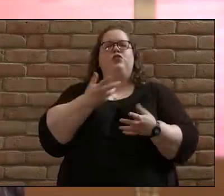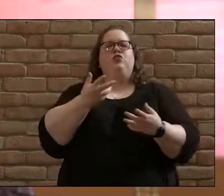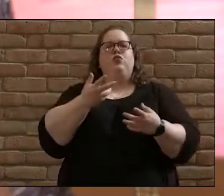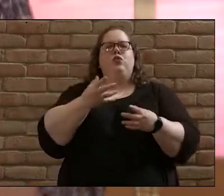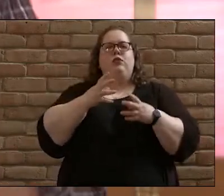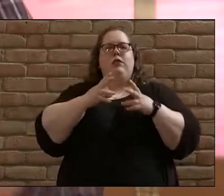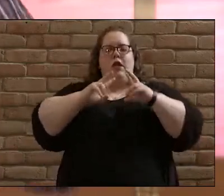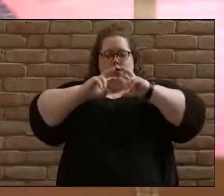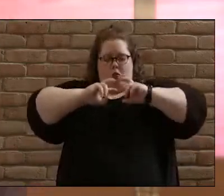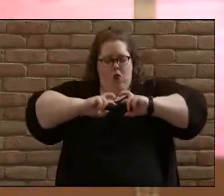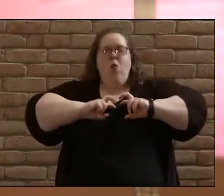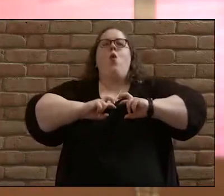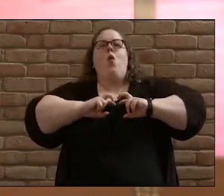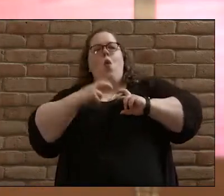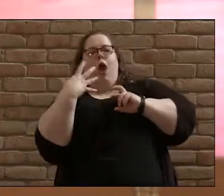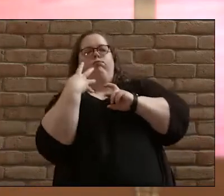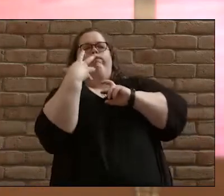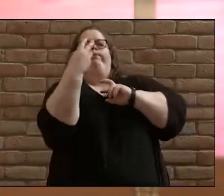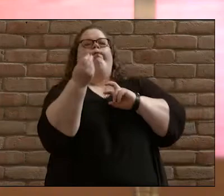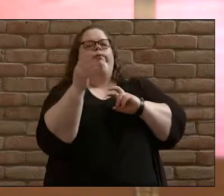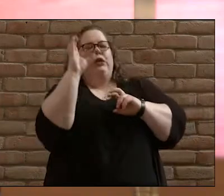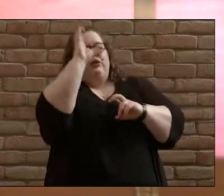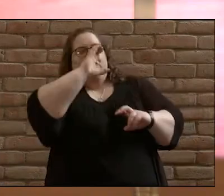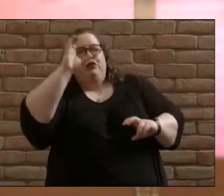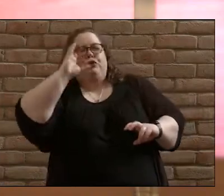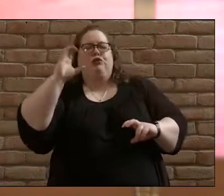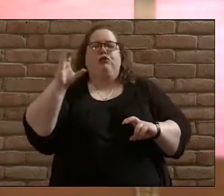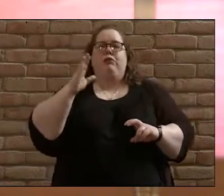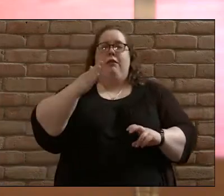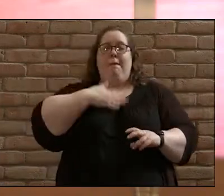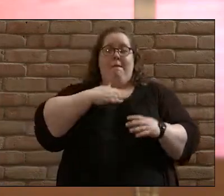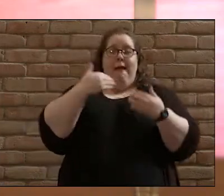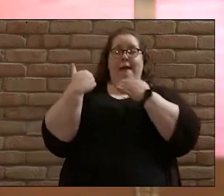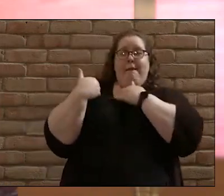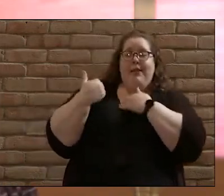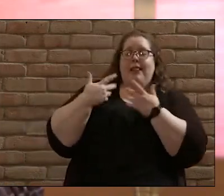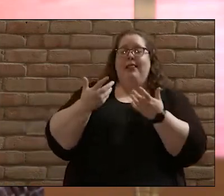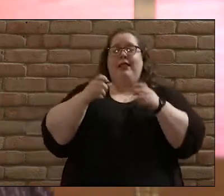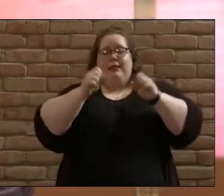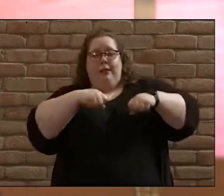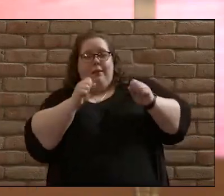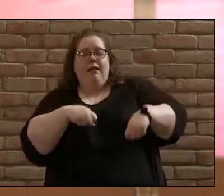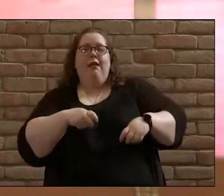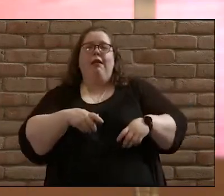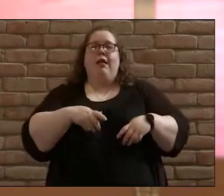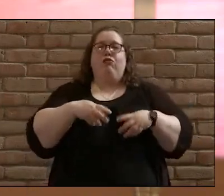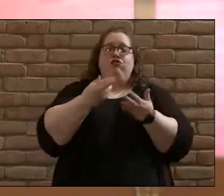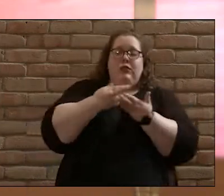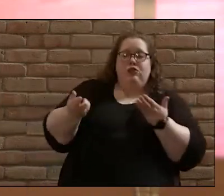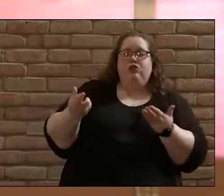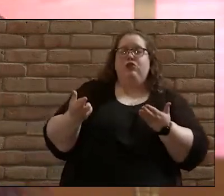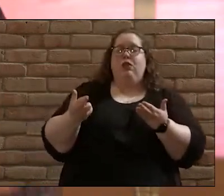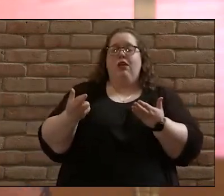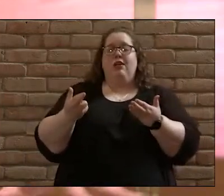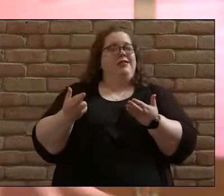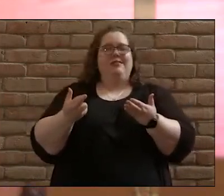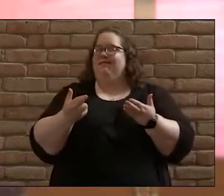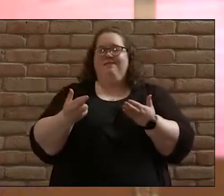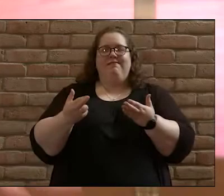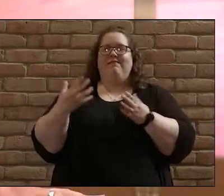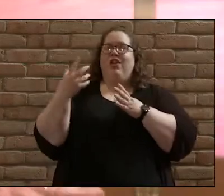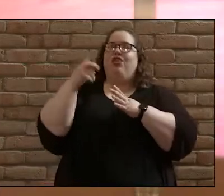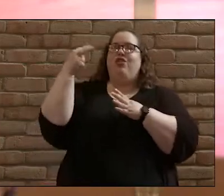finally search outside of our own abilities and our own resources, to finally begin to stop